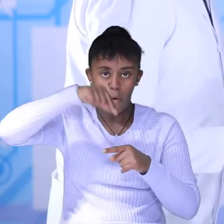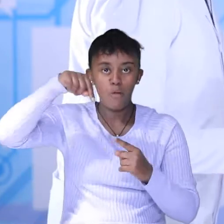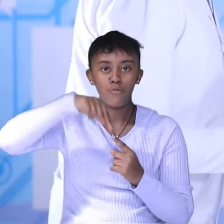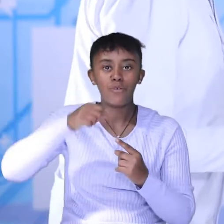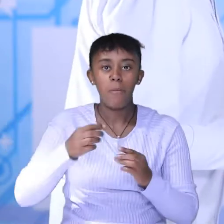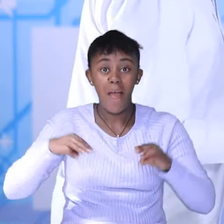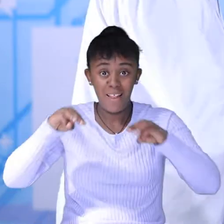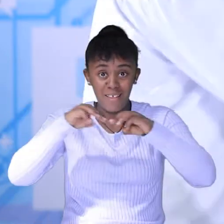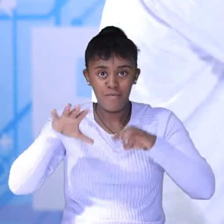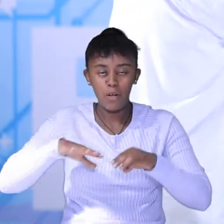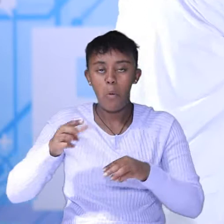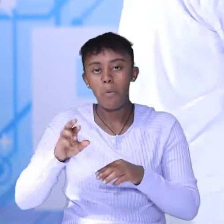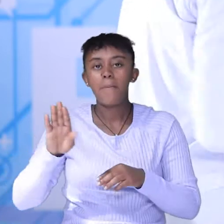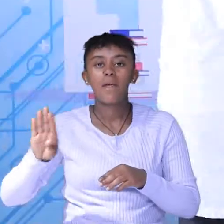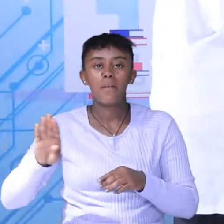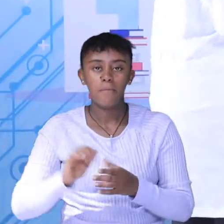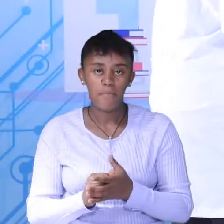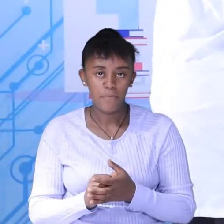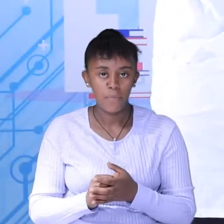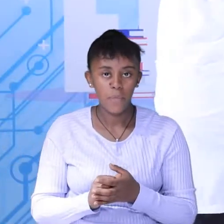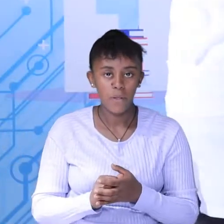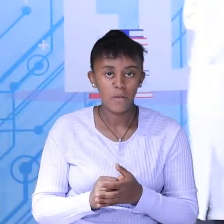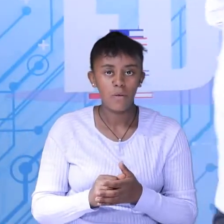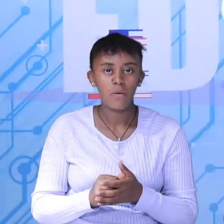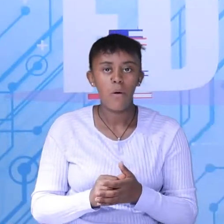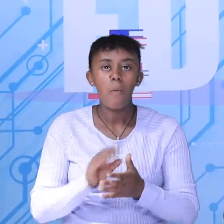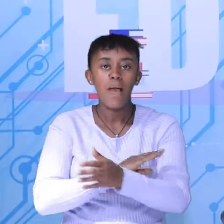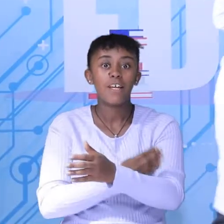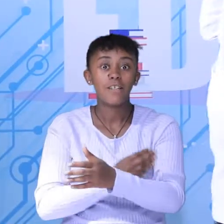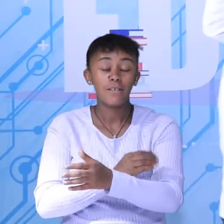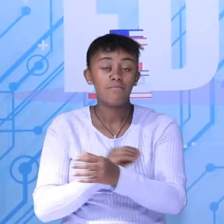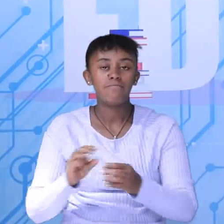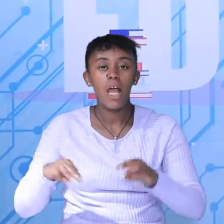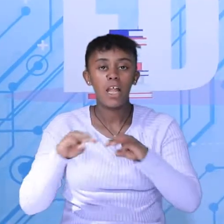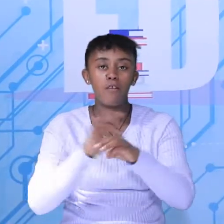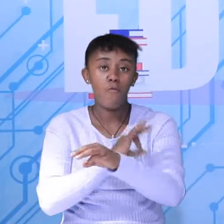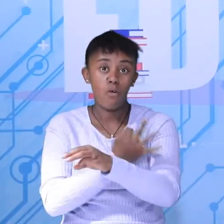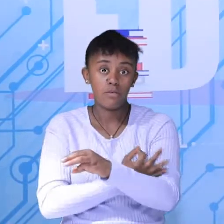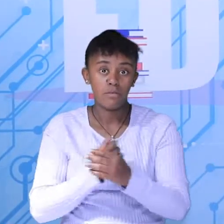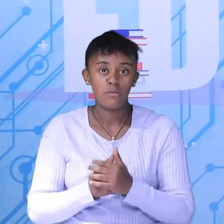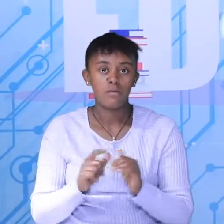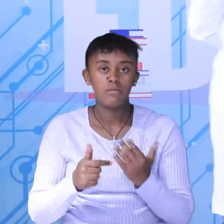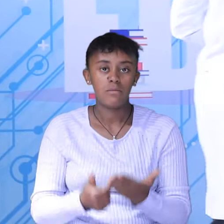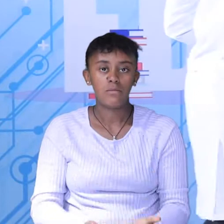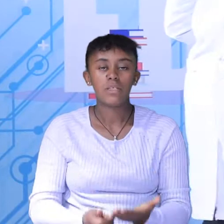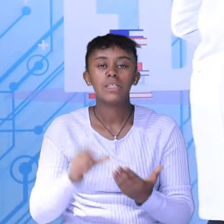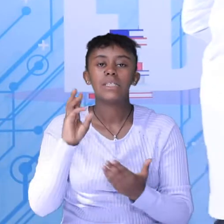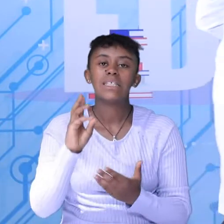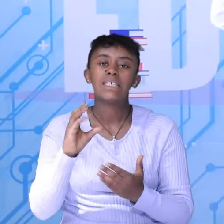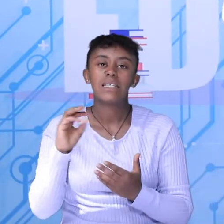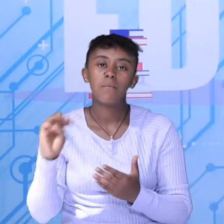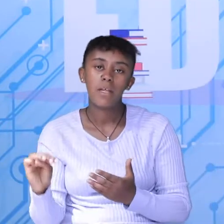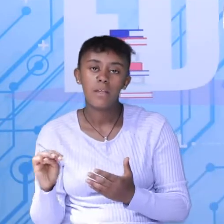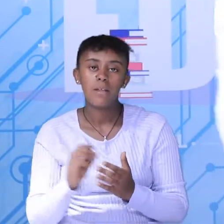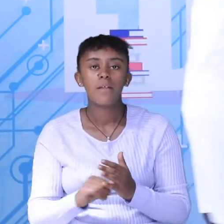magnetic field, What is the magnetic force on a wire of length 6 centimeter carries a